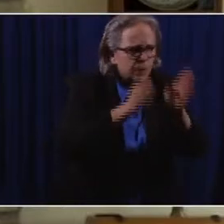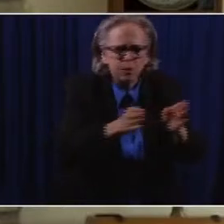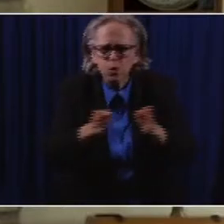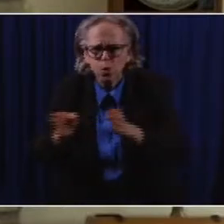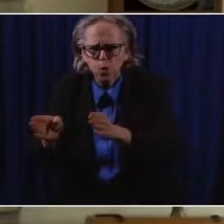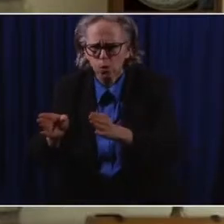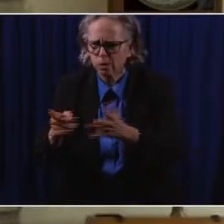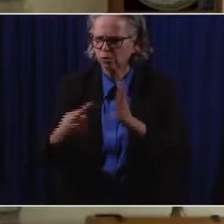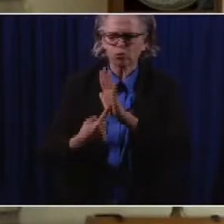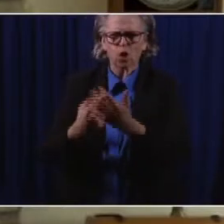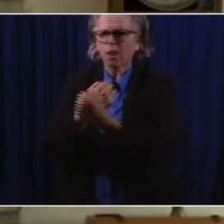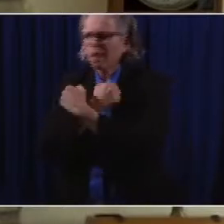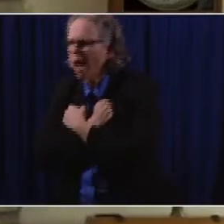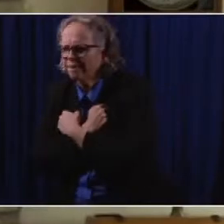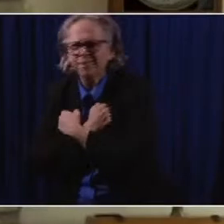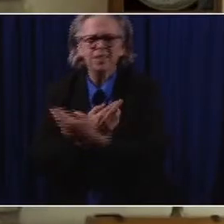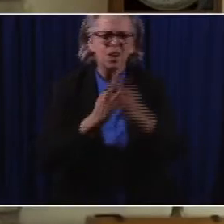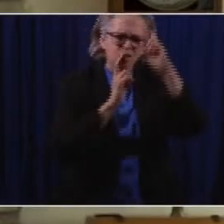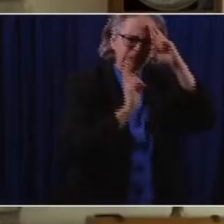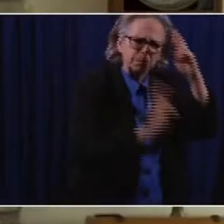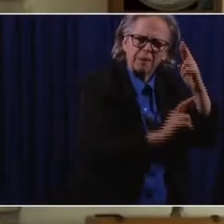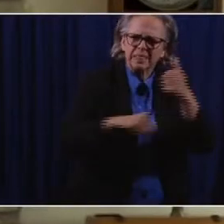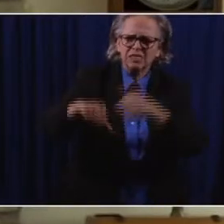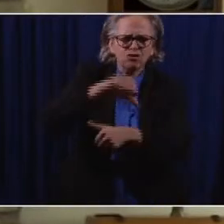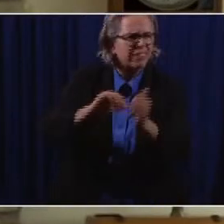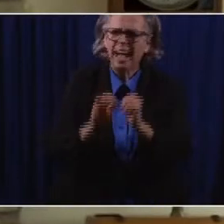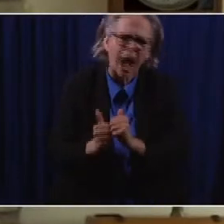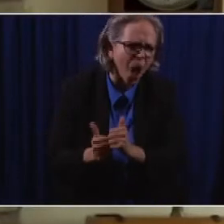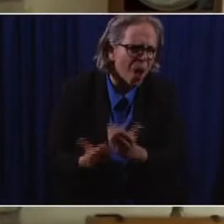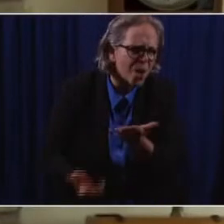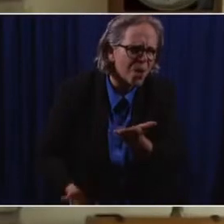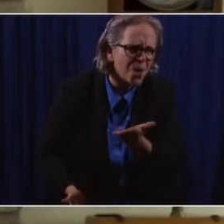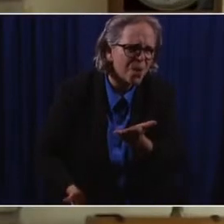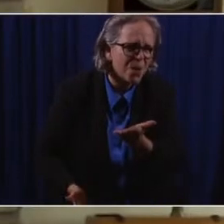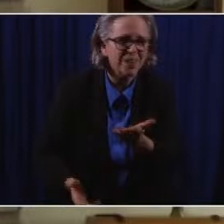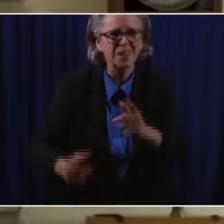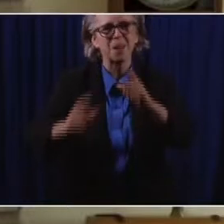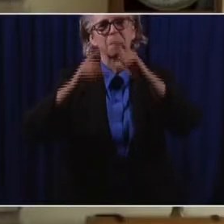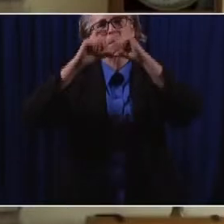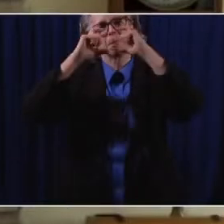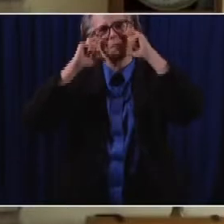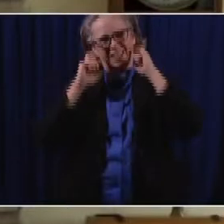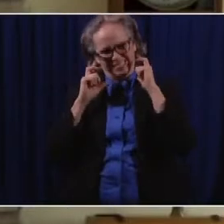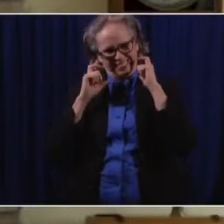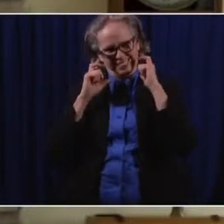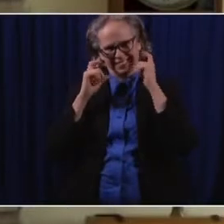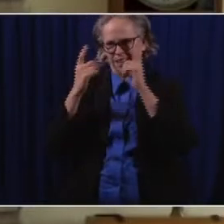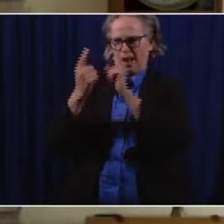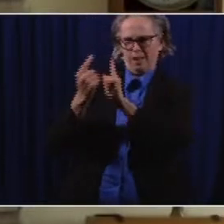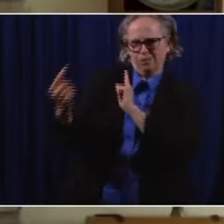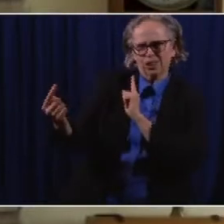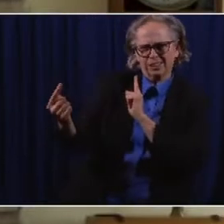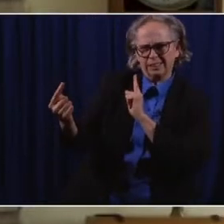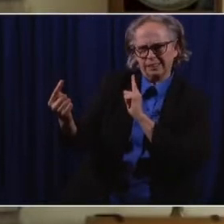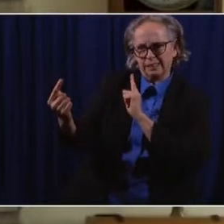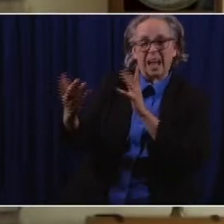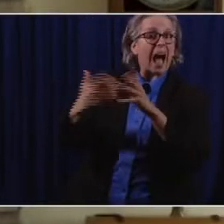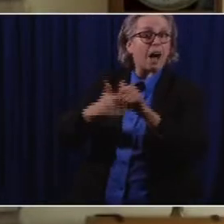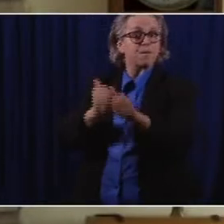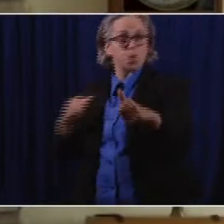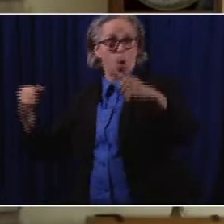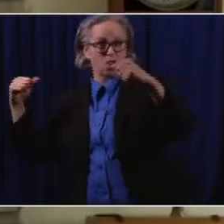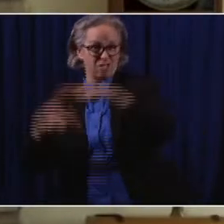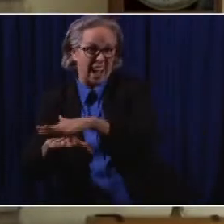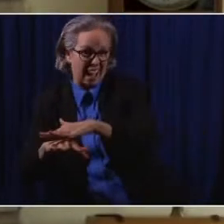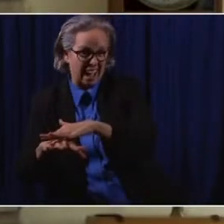fellow Ohioans by wearing a mask, by avoiding large gatherings of people, by frequently